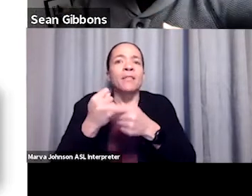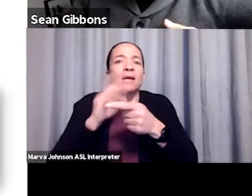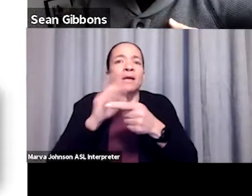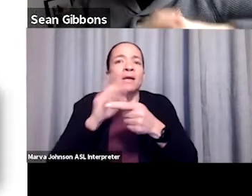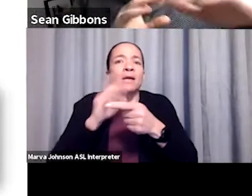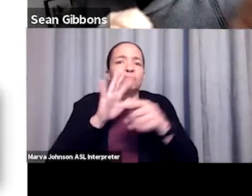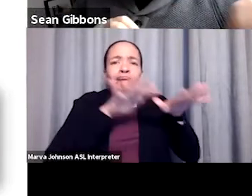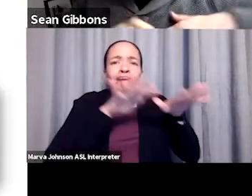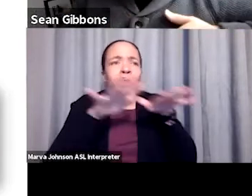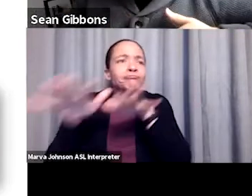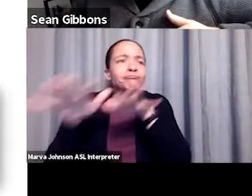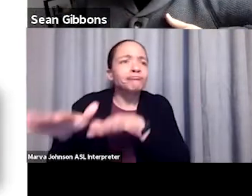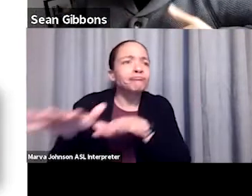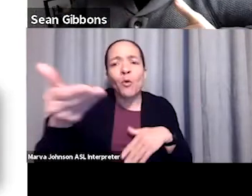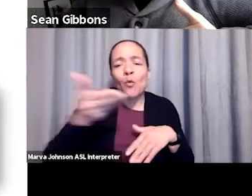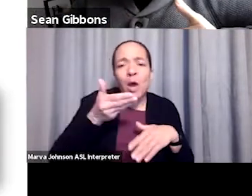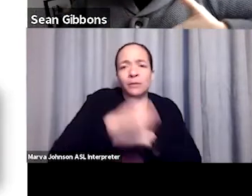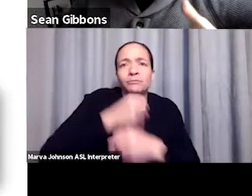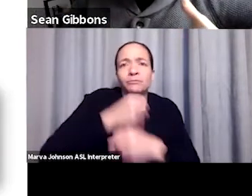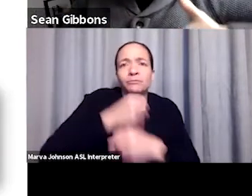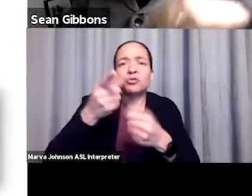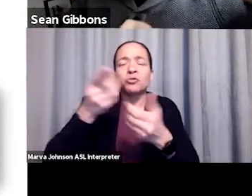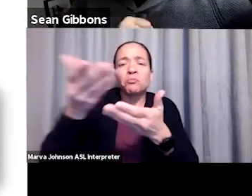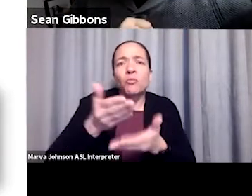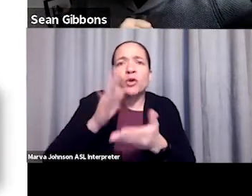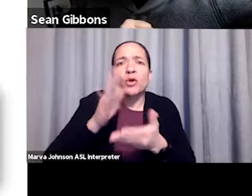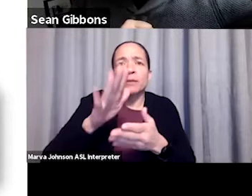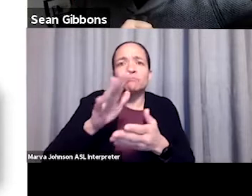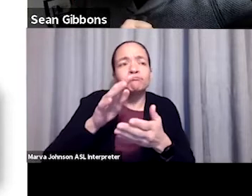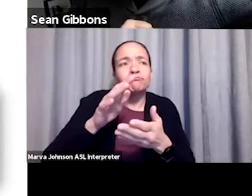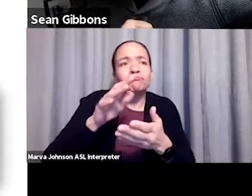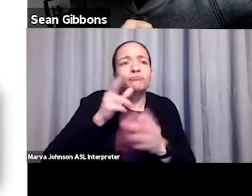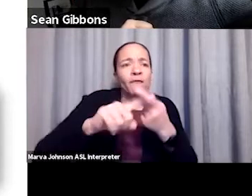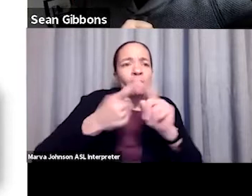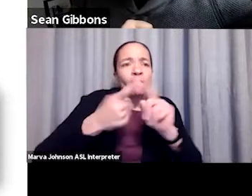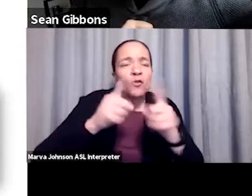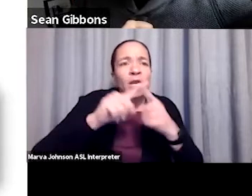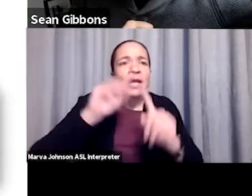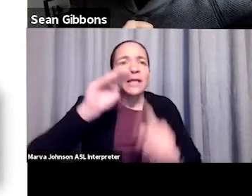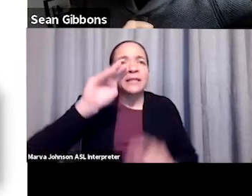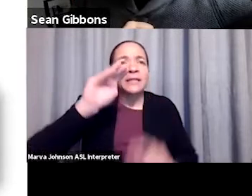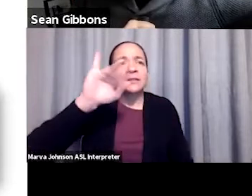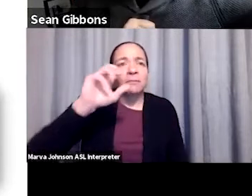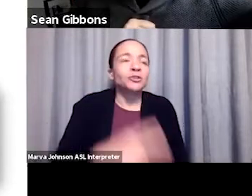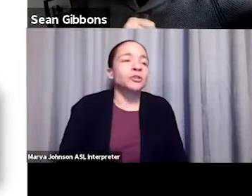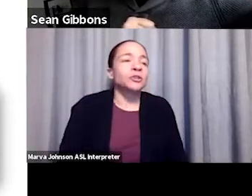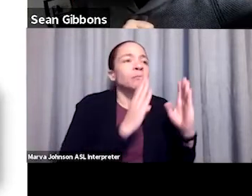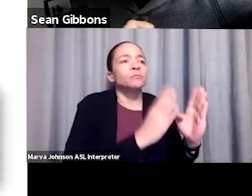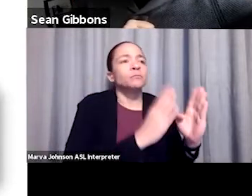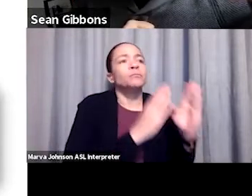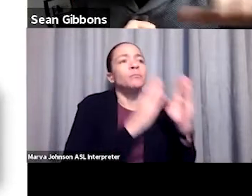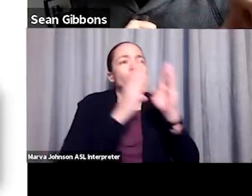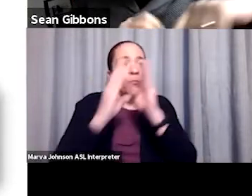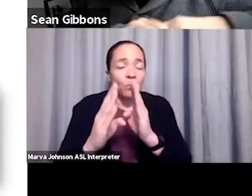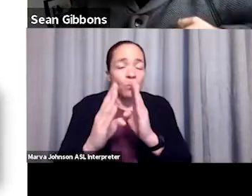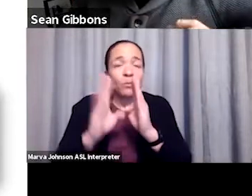cup of coffee. You can join your friends in Michigan and Detroit there. The following, I believe that's the second, I think, is a Tuesday. Our friends